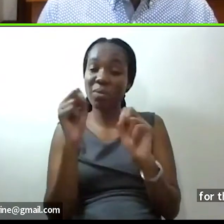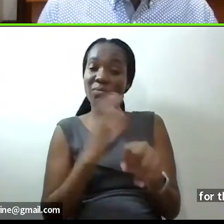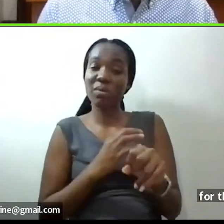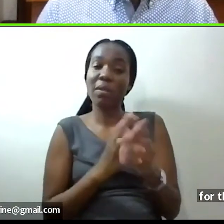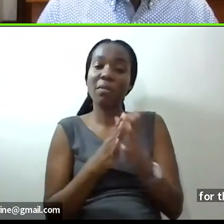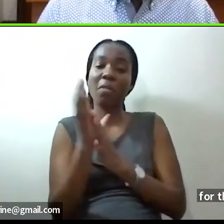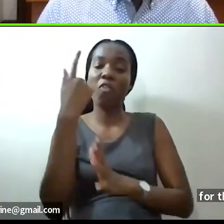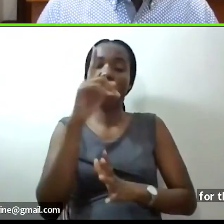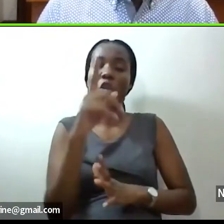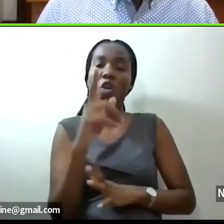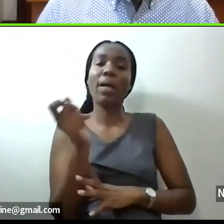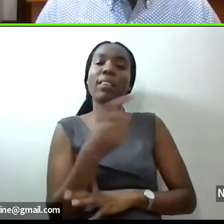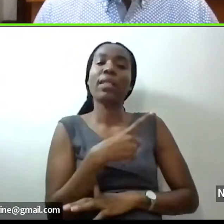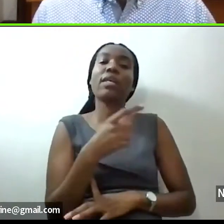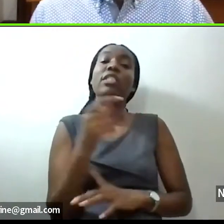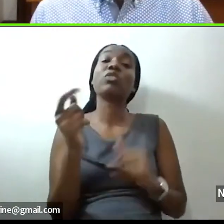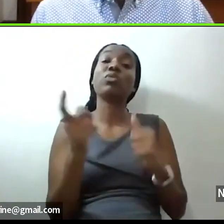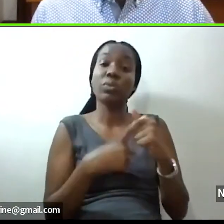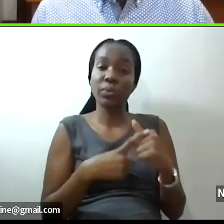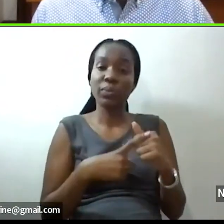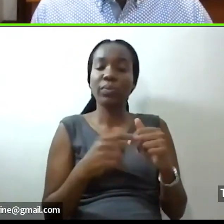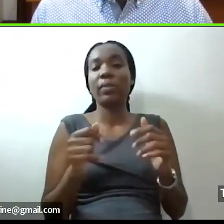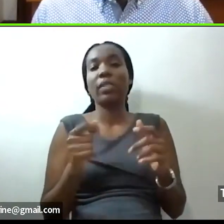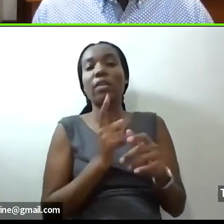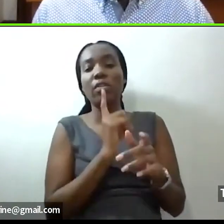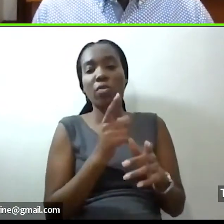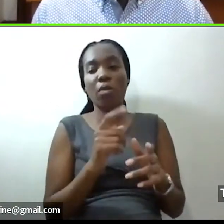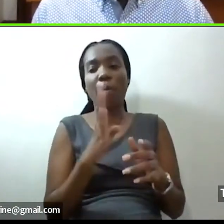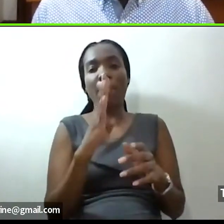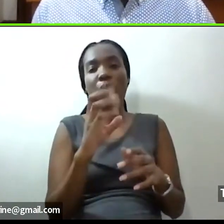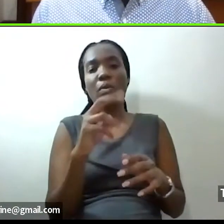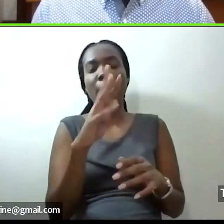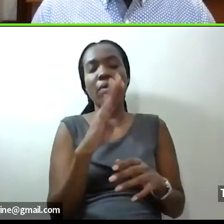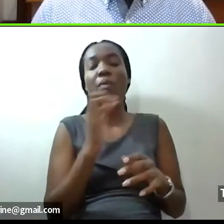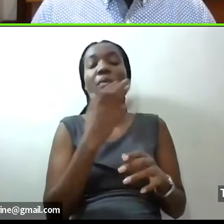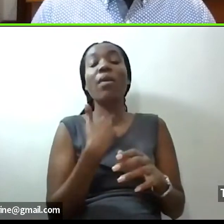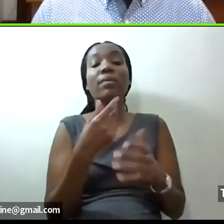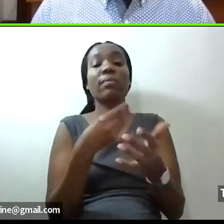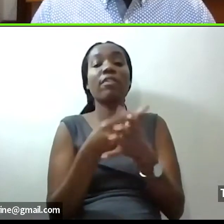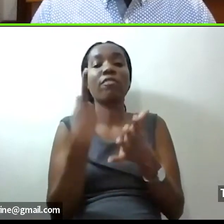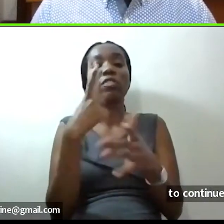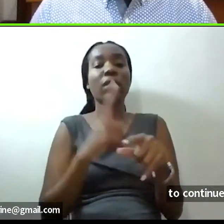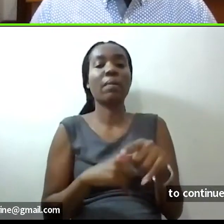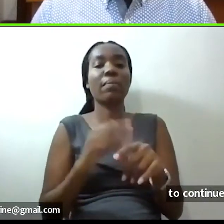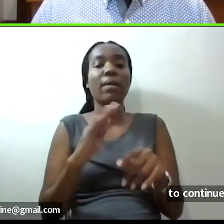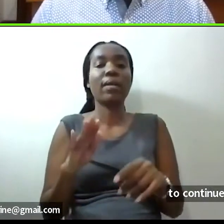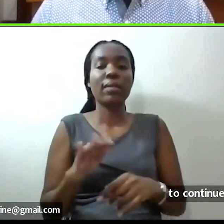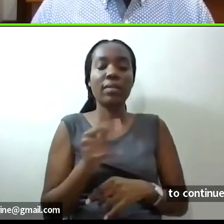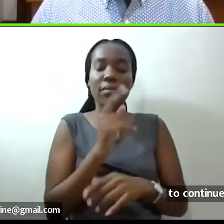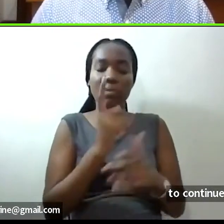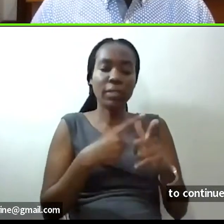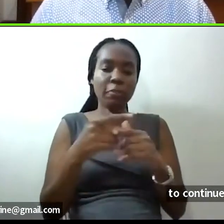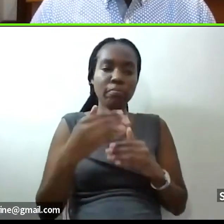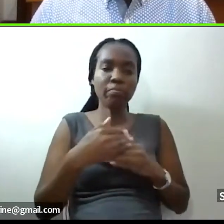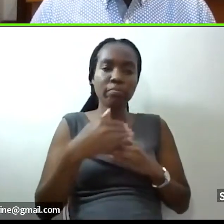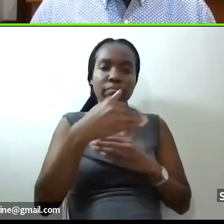bond from Grace to continue for the period that is remaining. So from then onwards, we will work